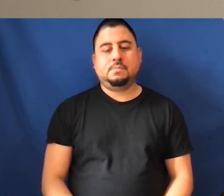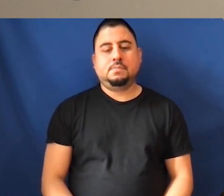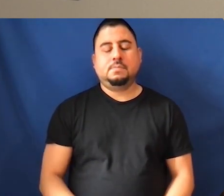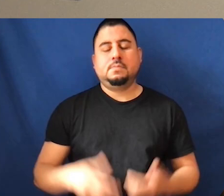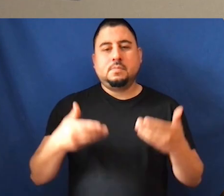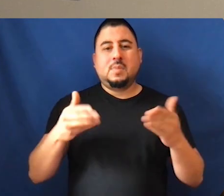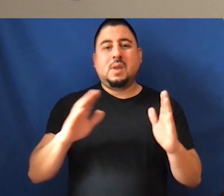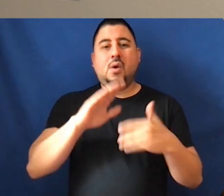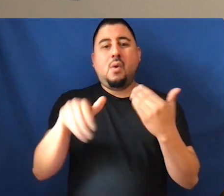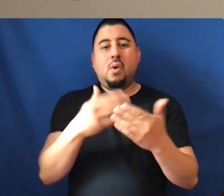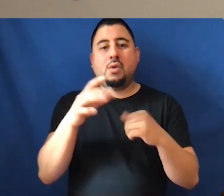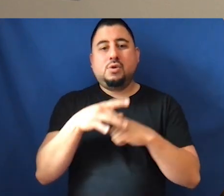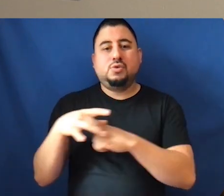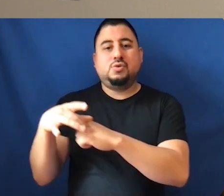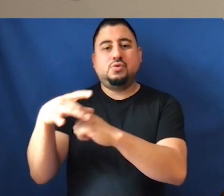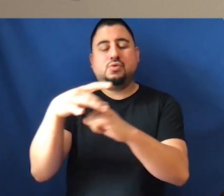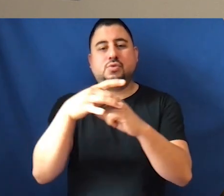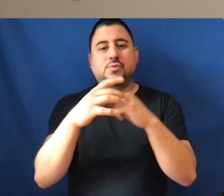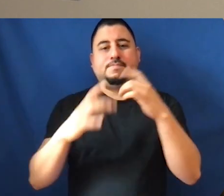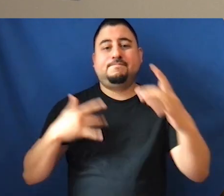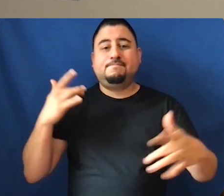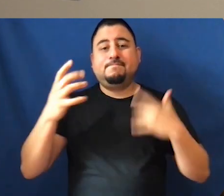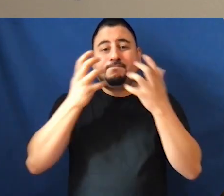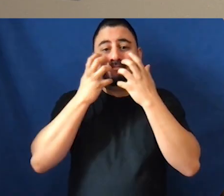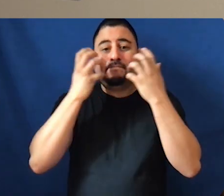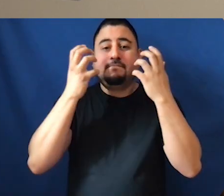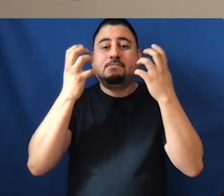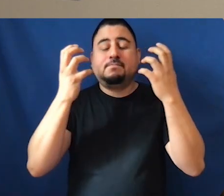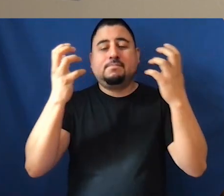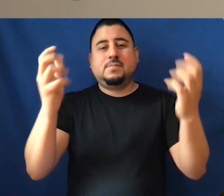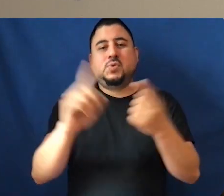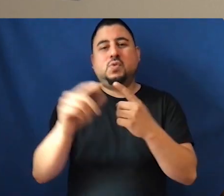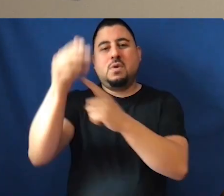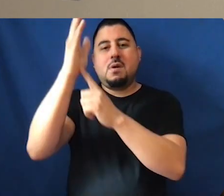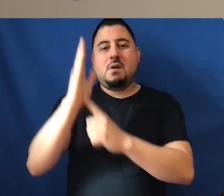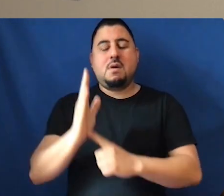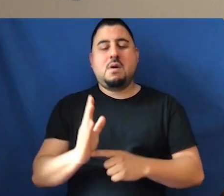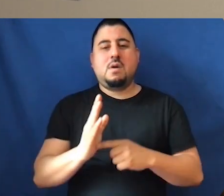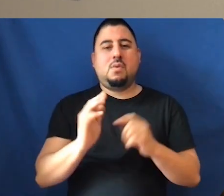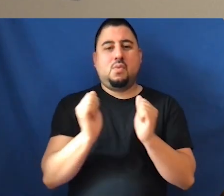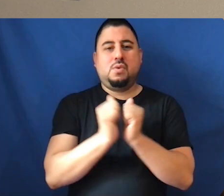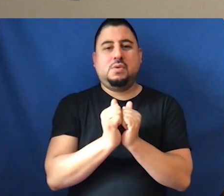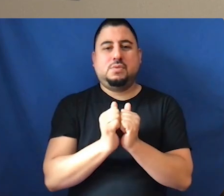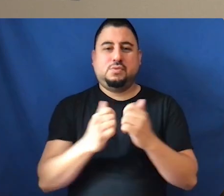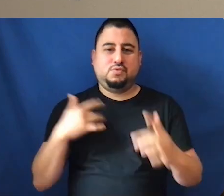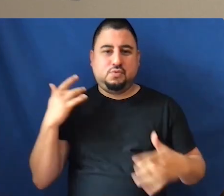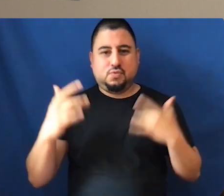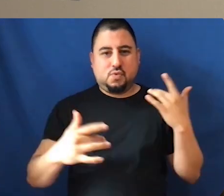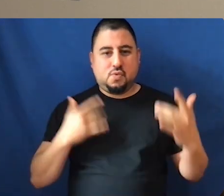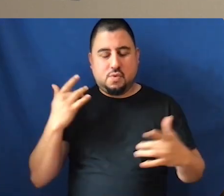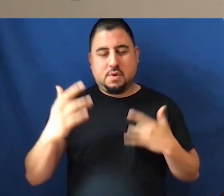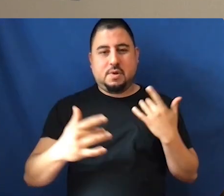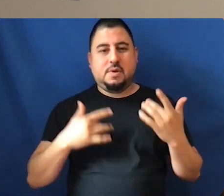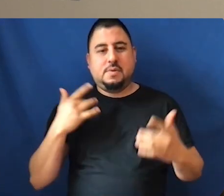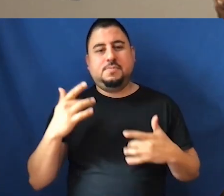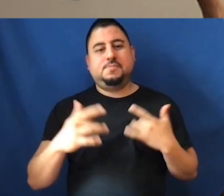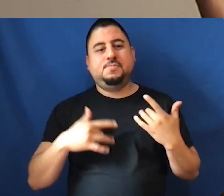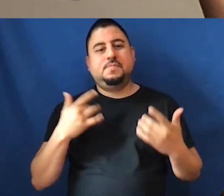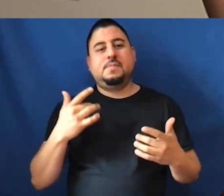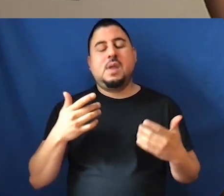Let all the earth cry out to God with joy.